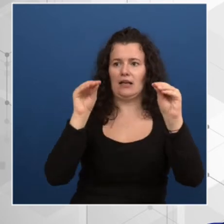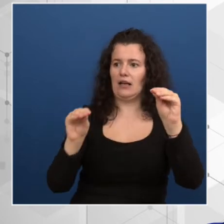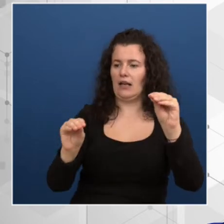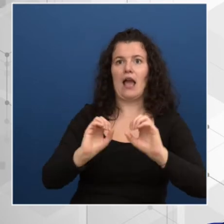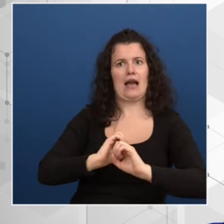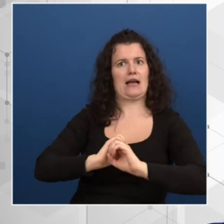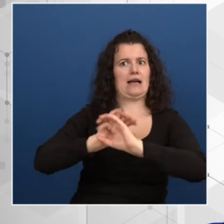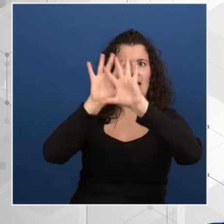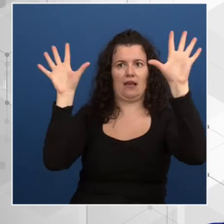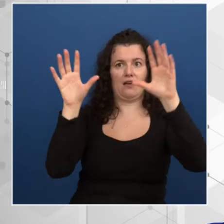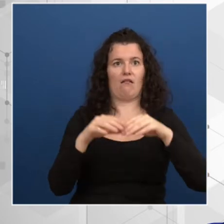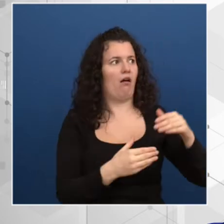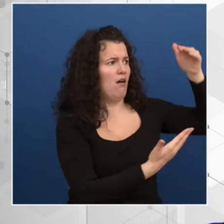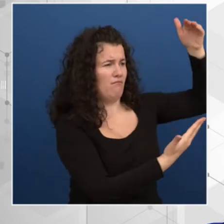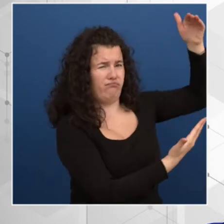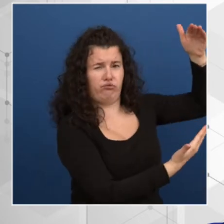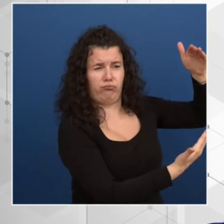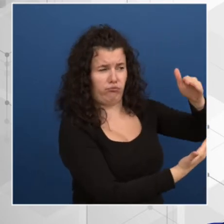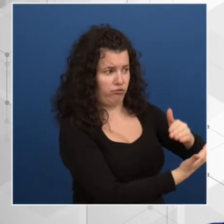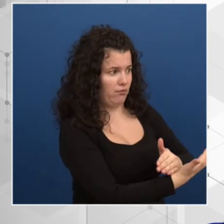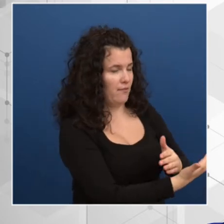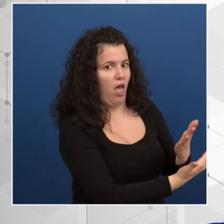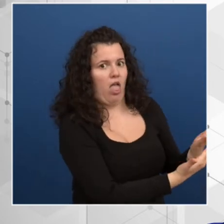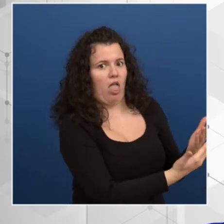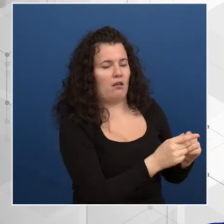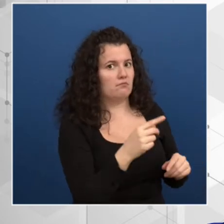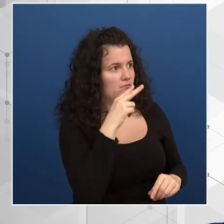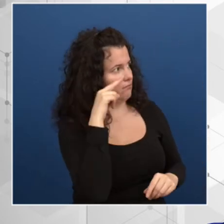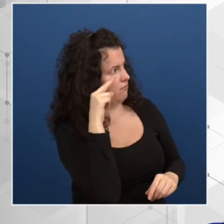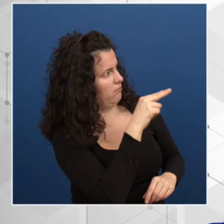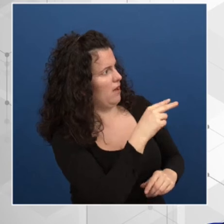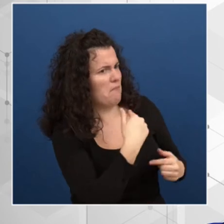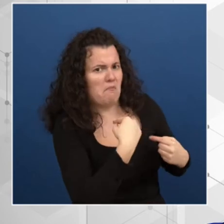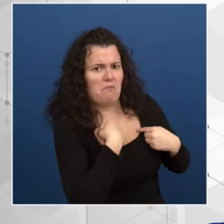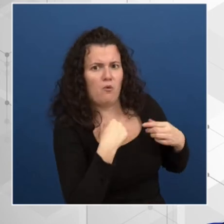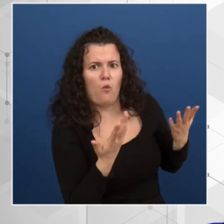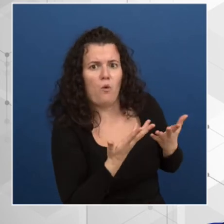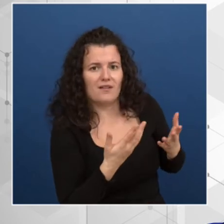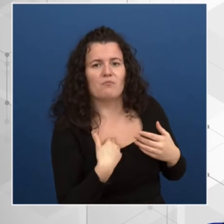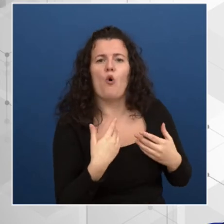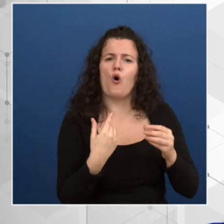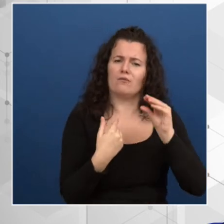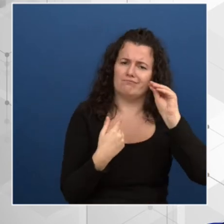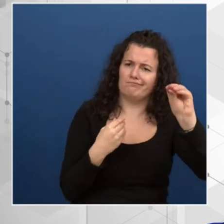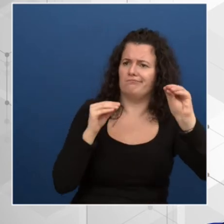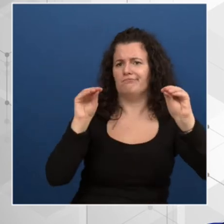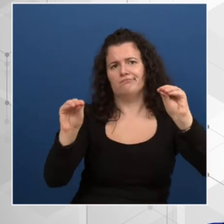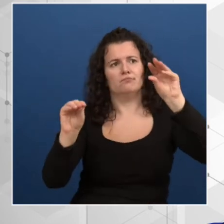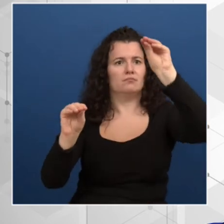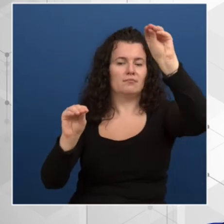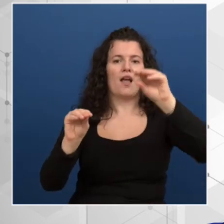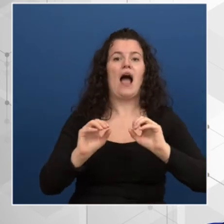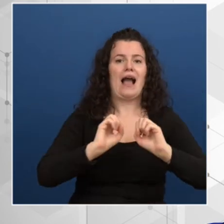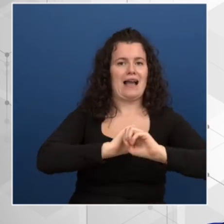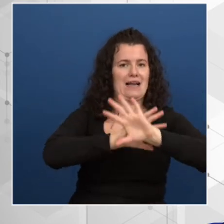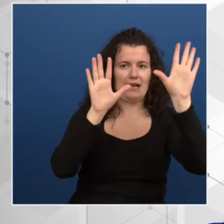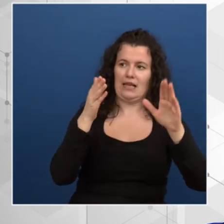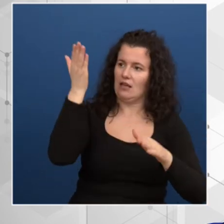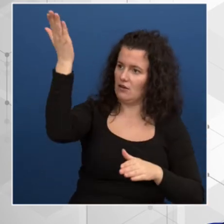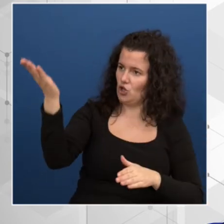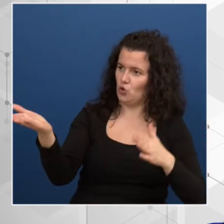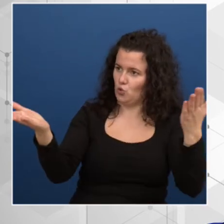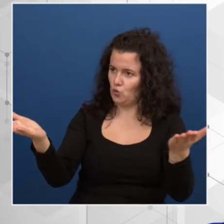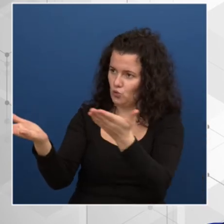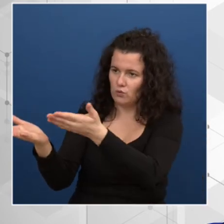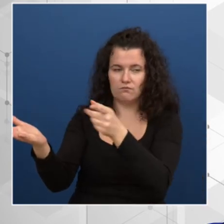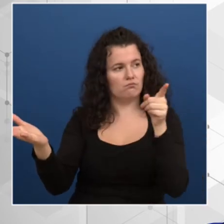done. So use the tools to work together with clarity, efficiency. While we can't remove someone's challenges, we